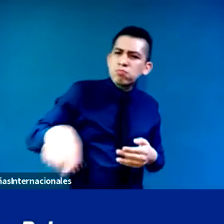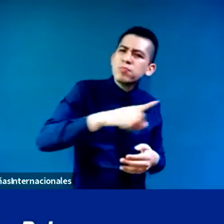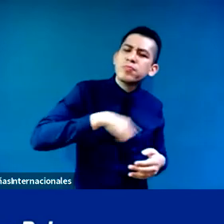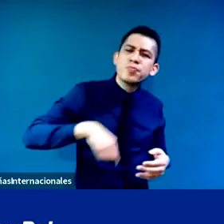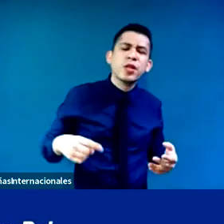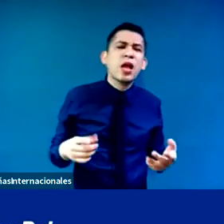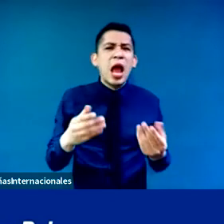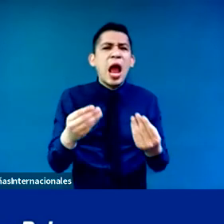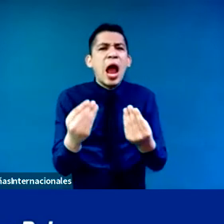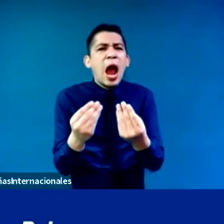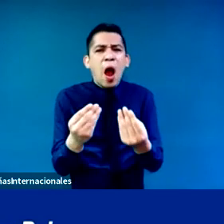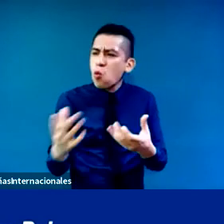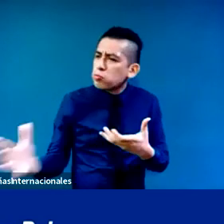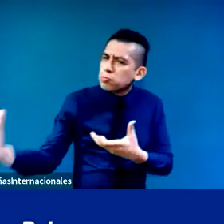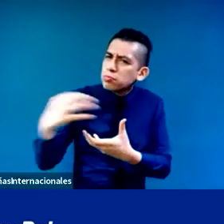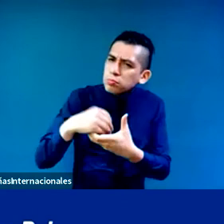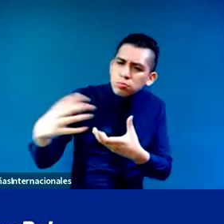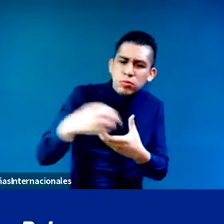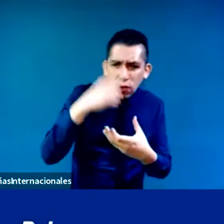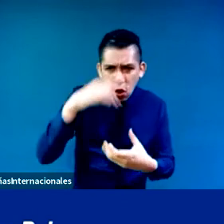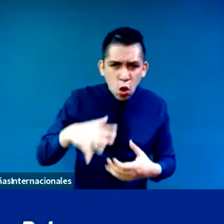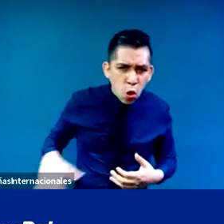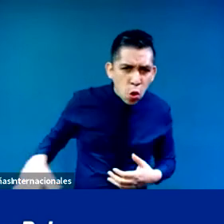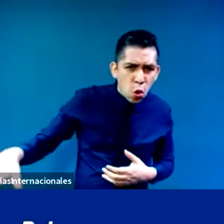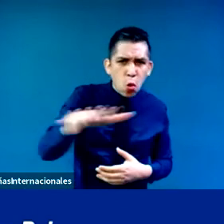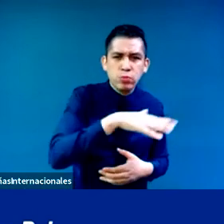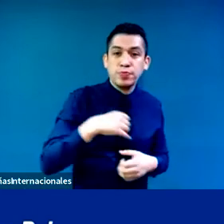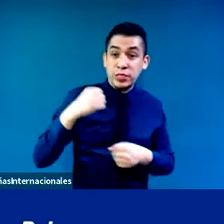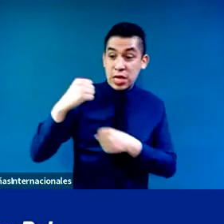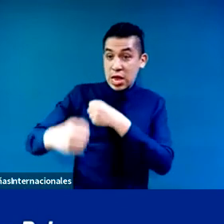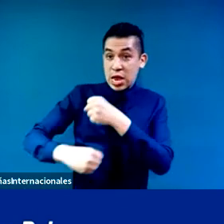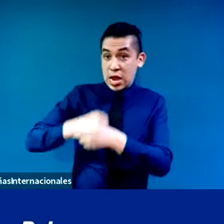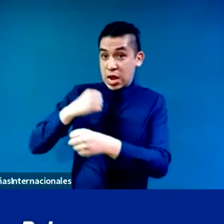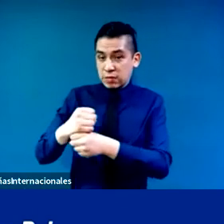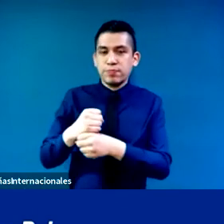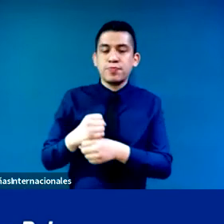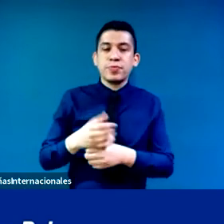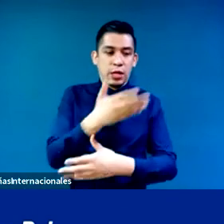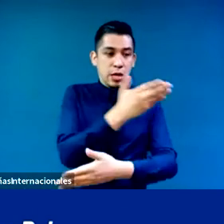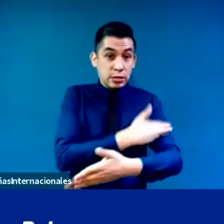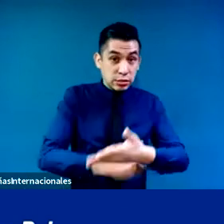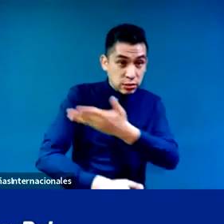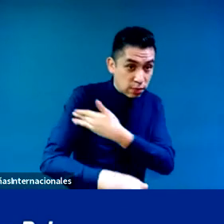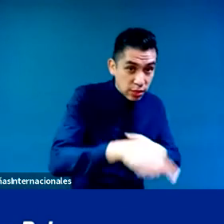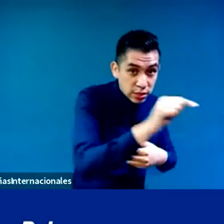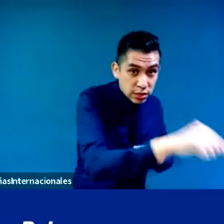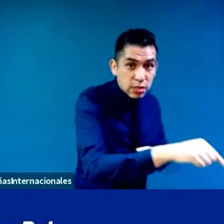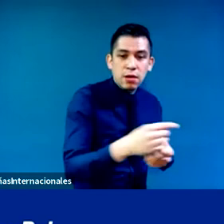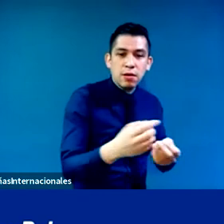and the continuing and accumulating gender inequalities across the life course? That's for Ms.